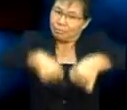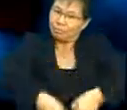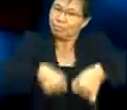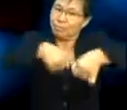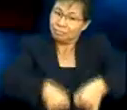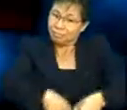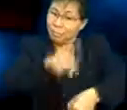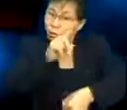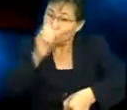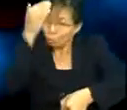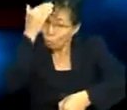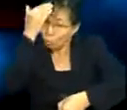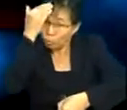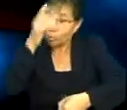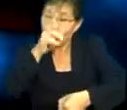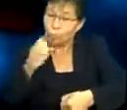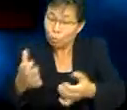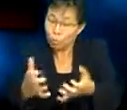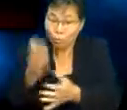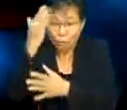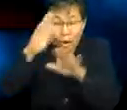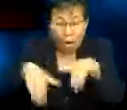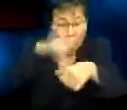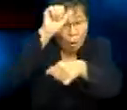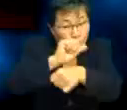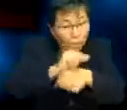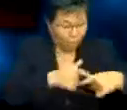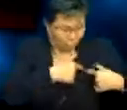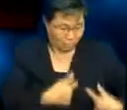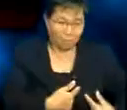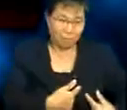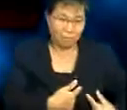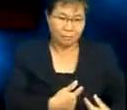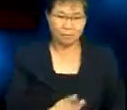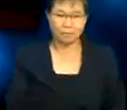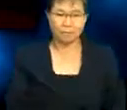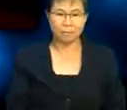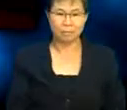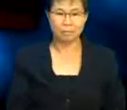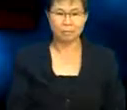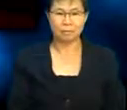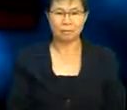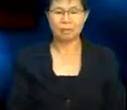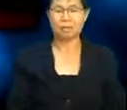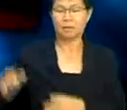pump. Do you want to know how it works? I'll